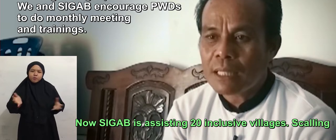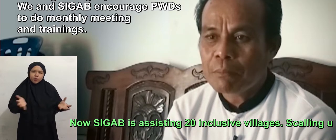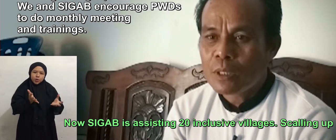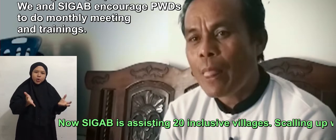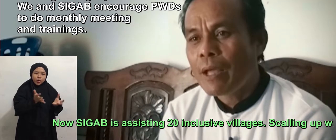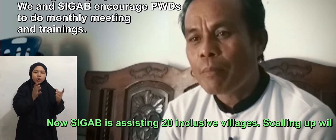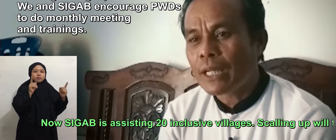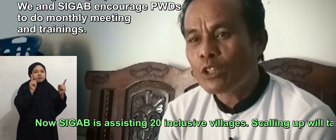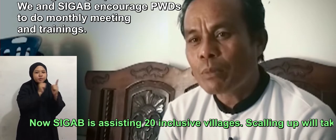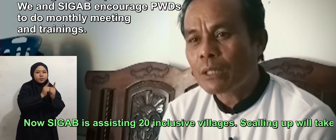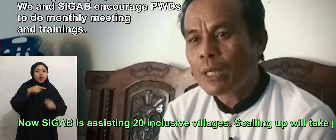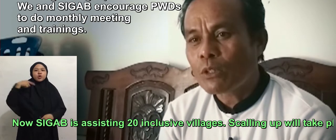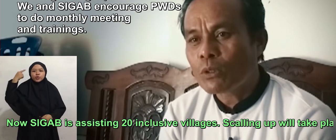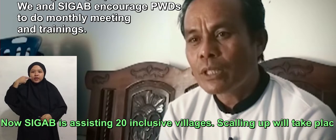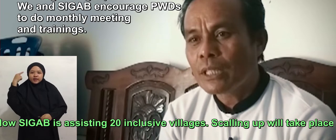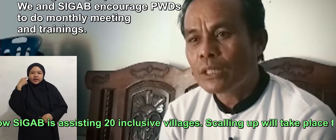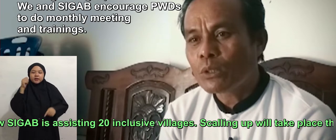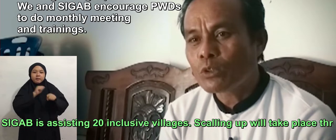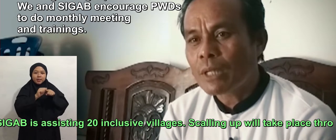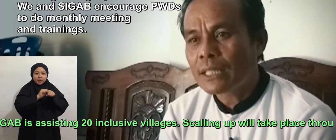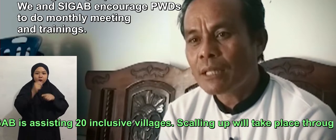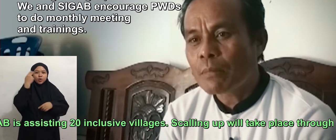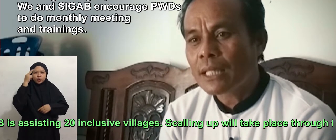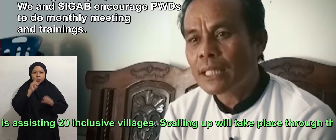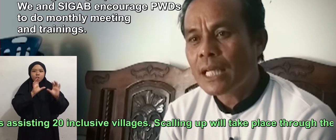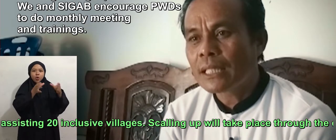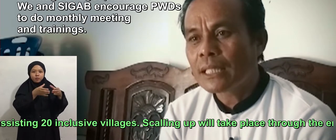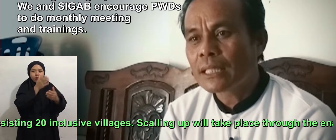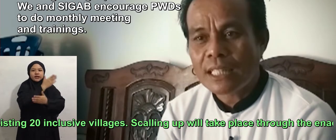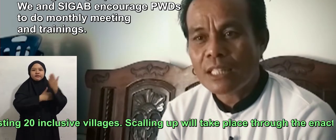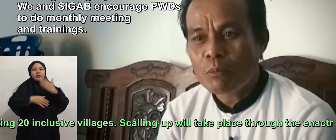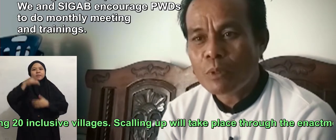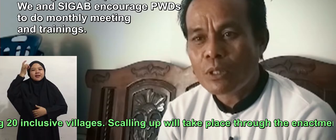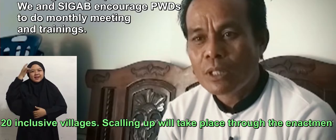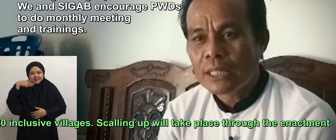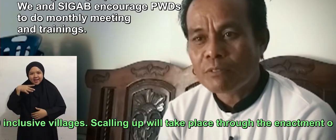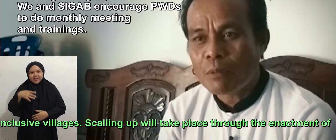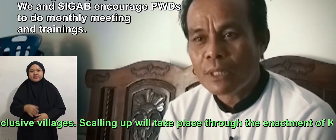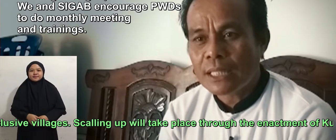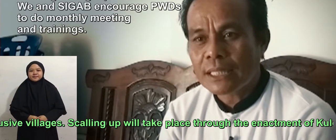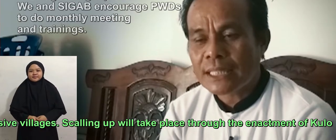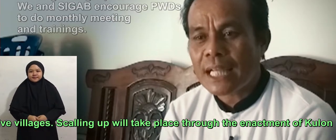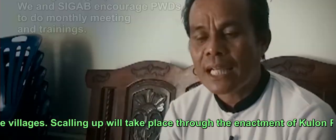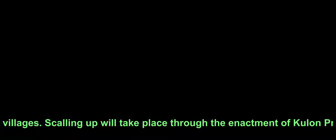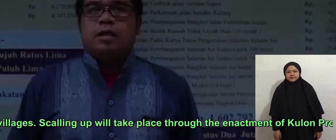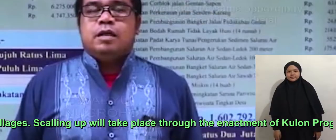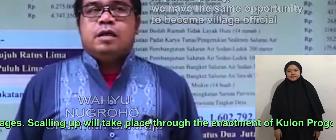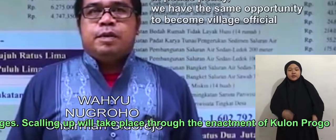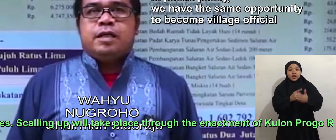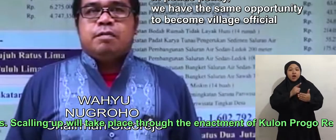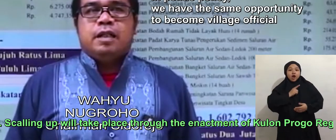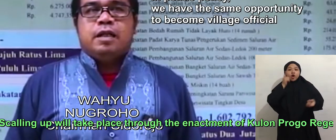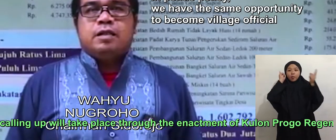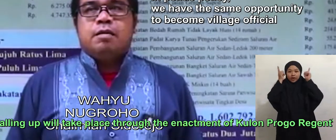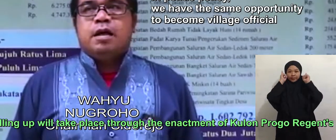SIGAB, baik itu pertemuan rutin, terus pelatihan-pelatihan, kelompok Diffability Design.